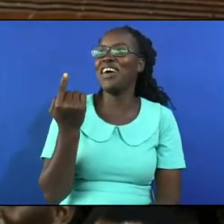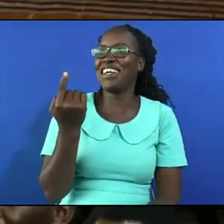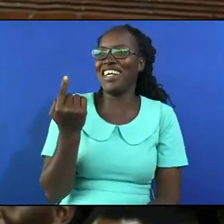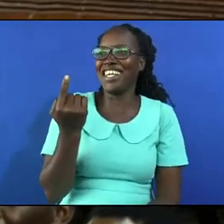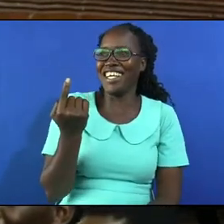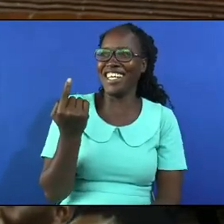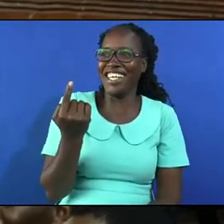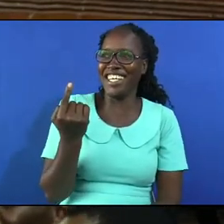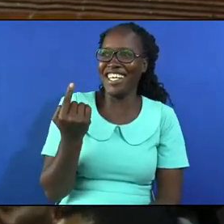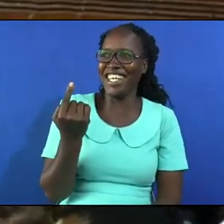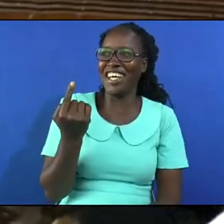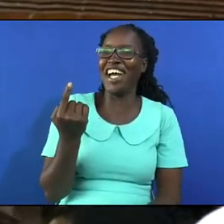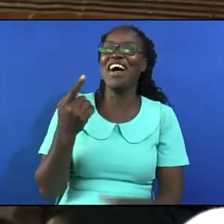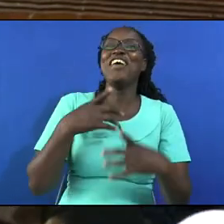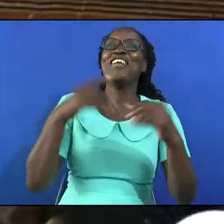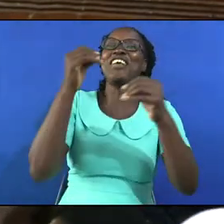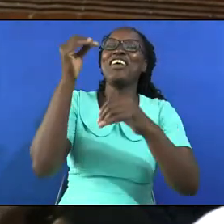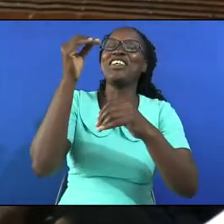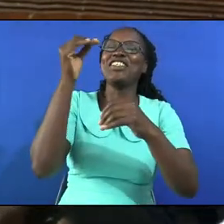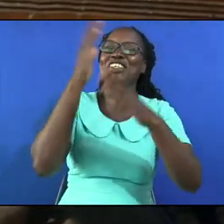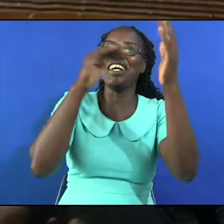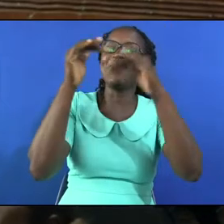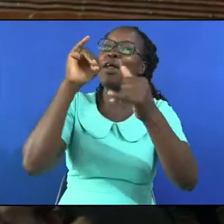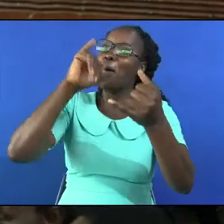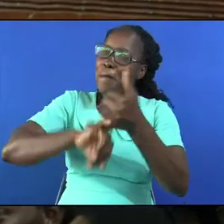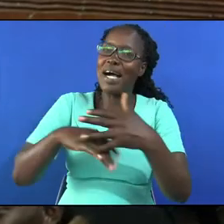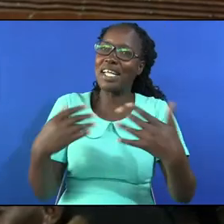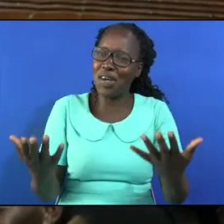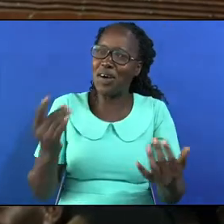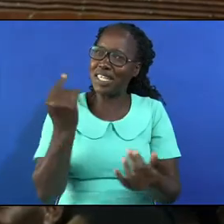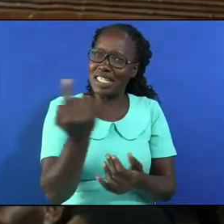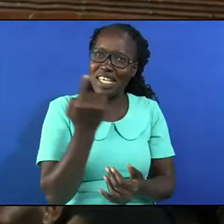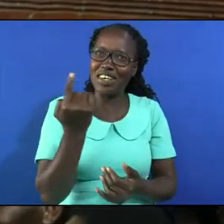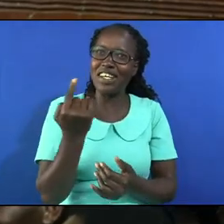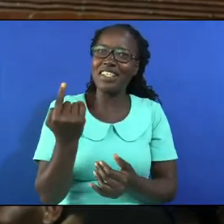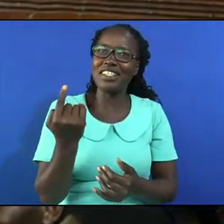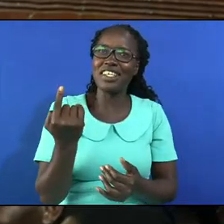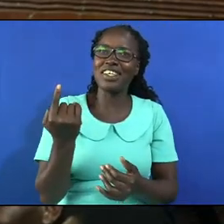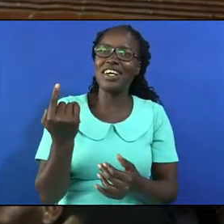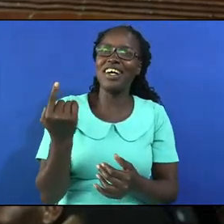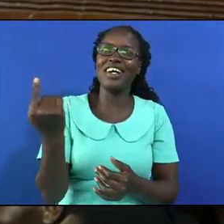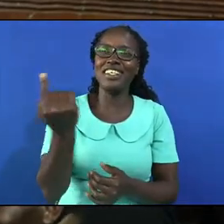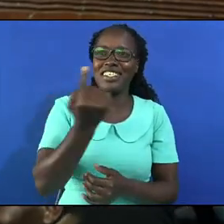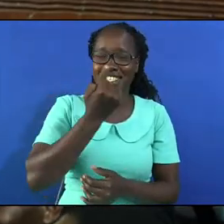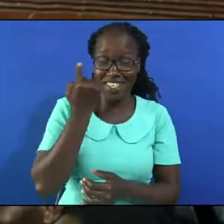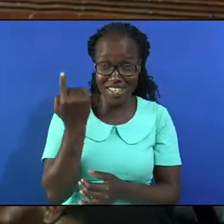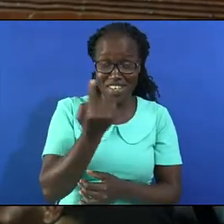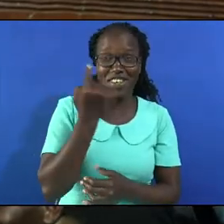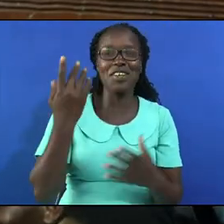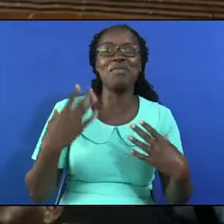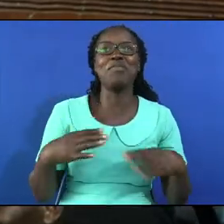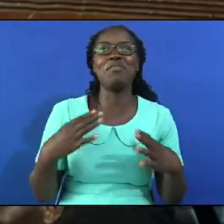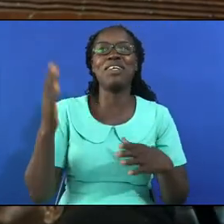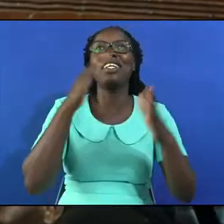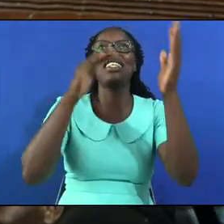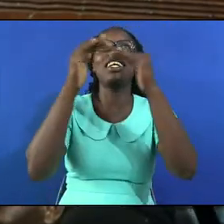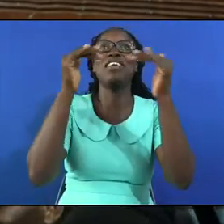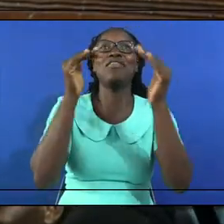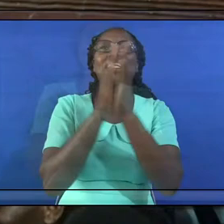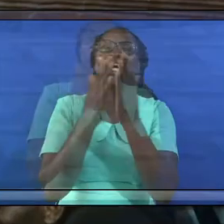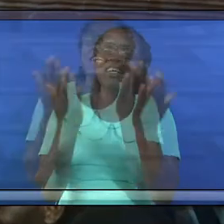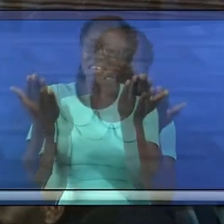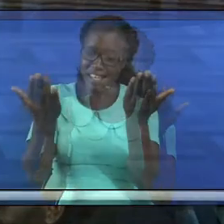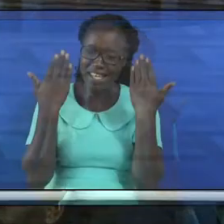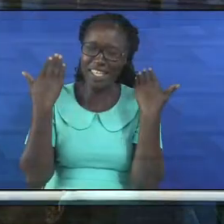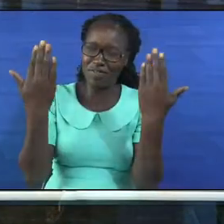you, friends. When we get to heaven, will we be married people or single people? Single people in heaven,